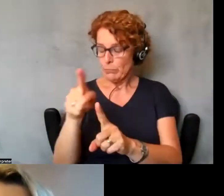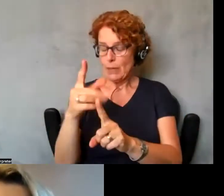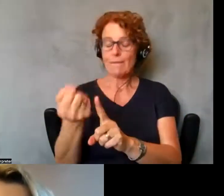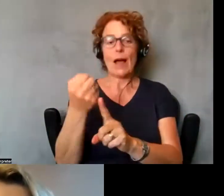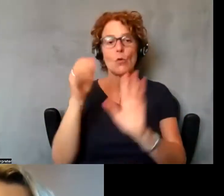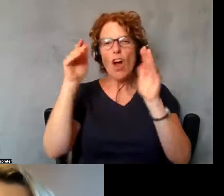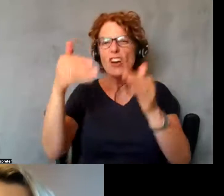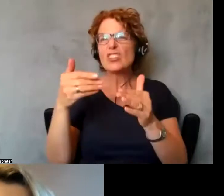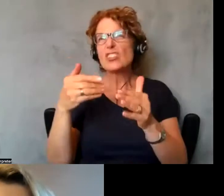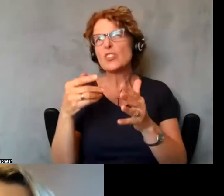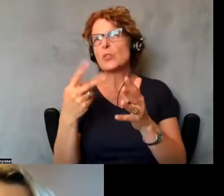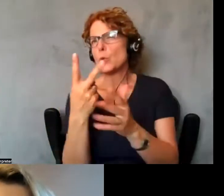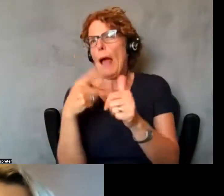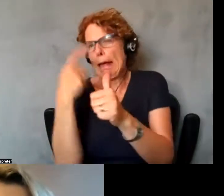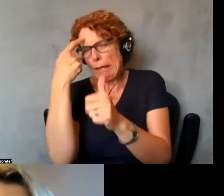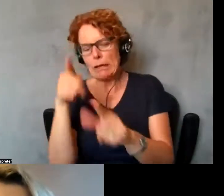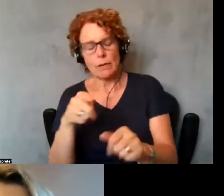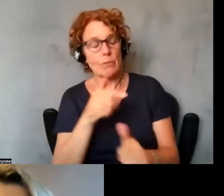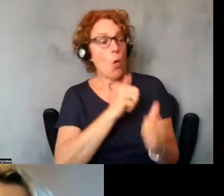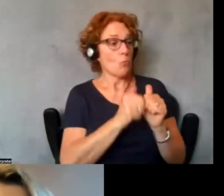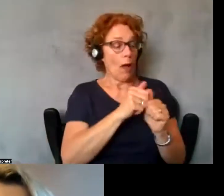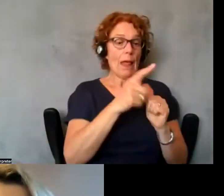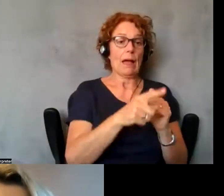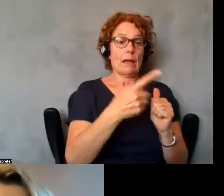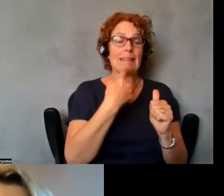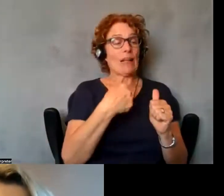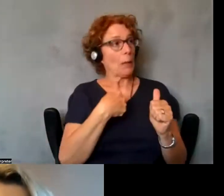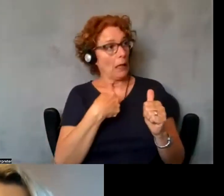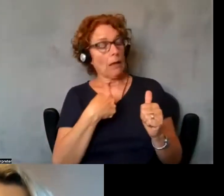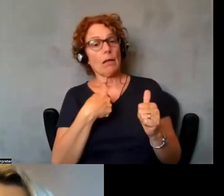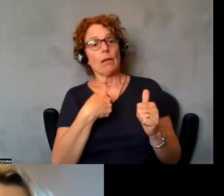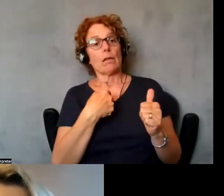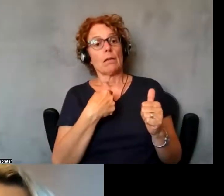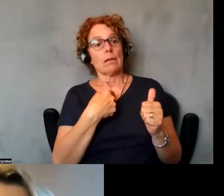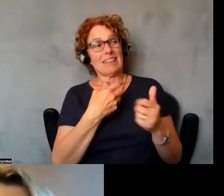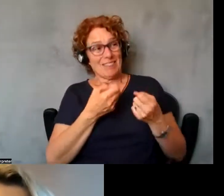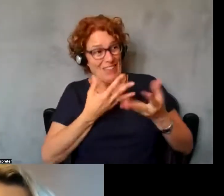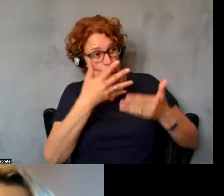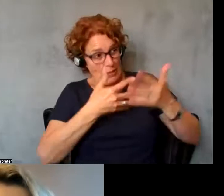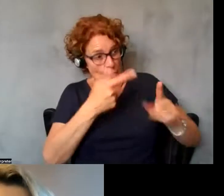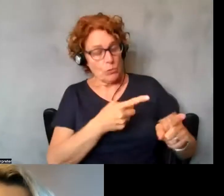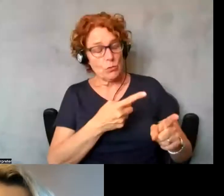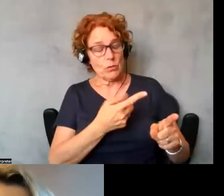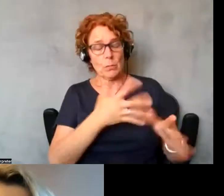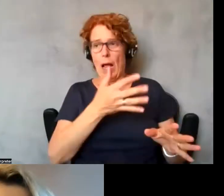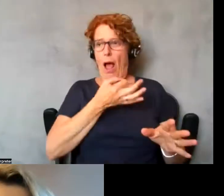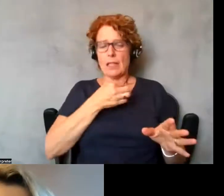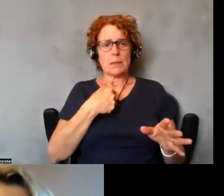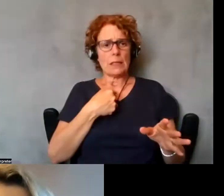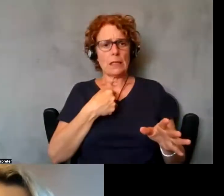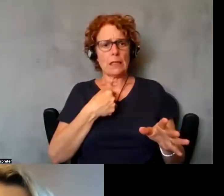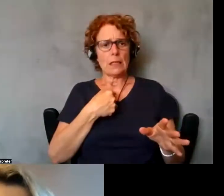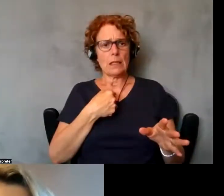2A, I think. The brother said to me, when I gave him his result back, he asked me, could I have